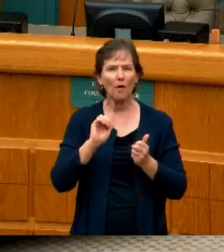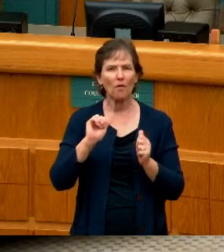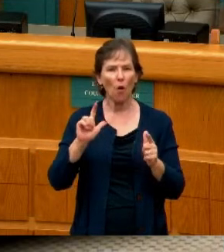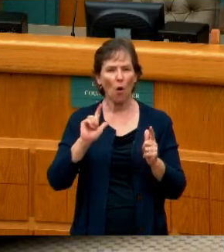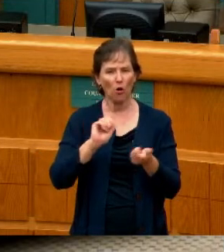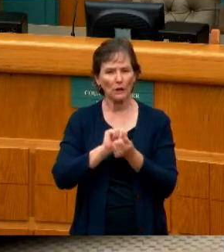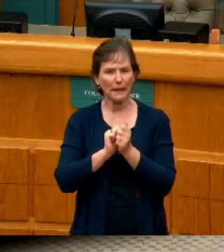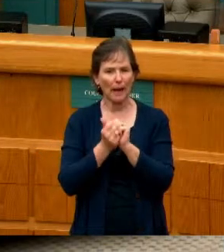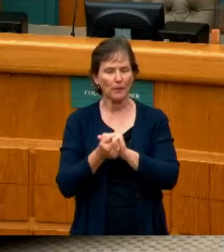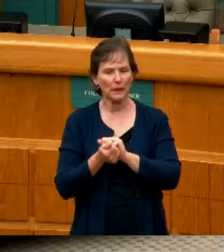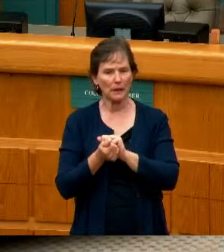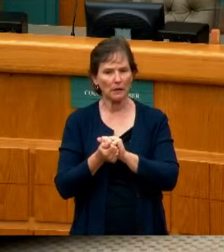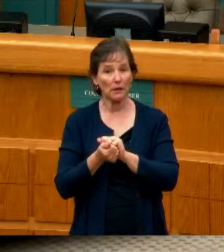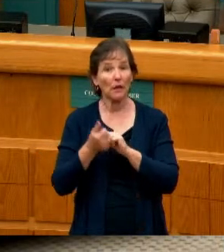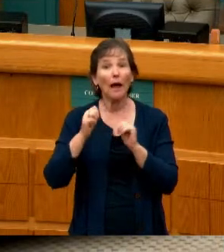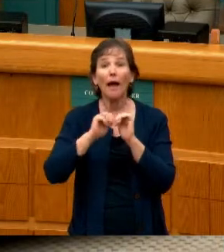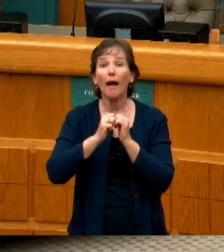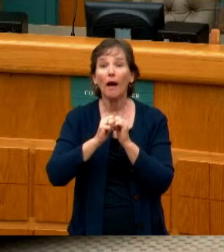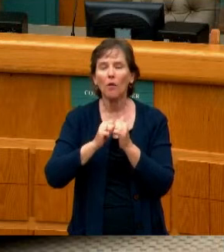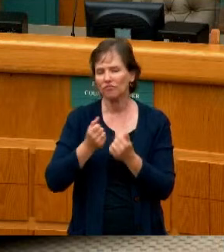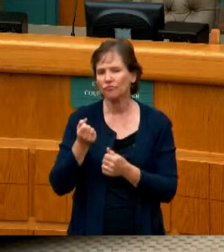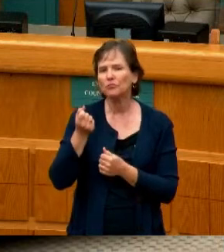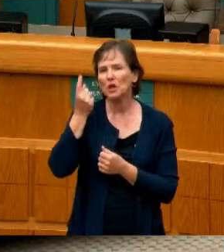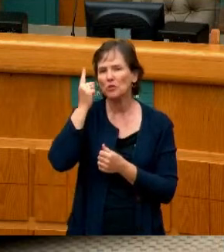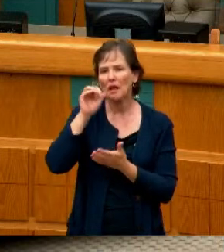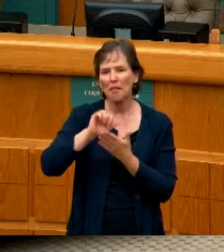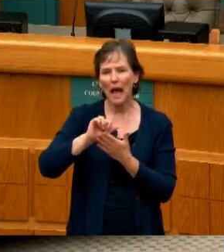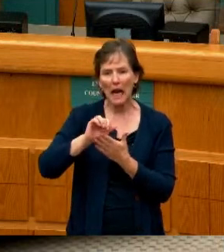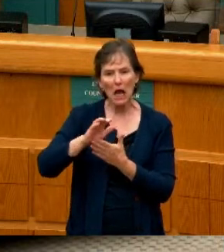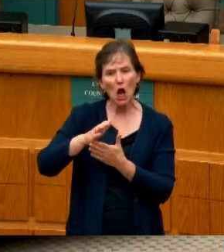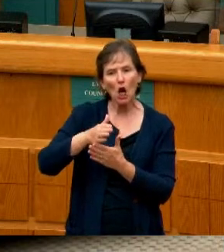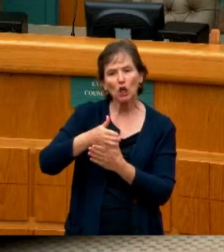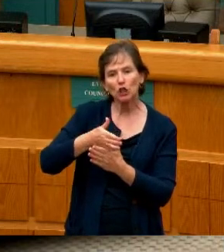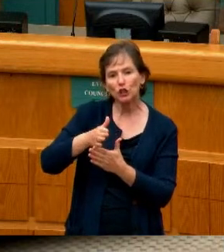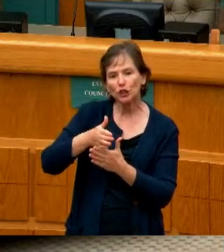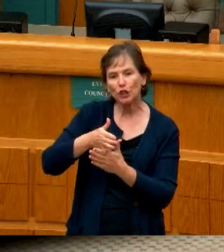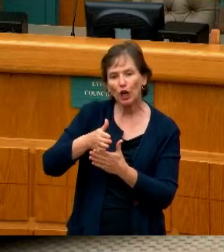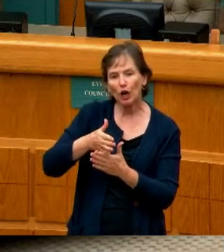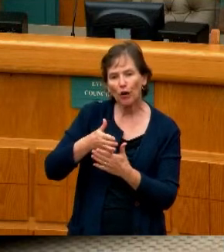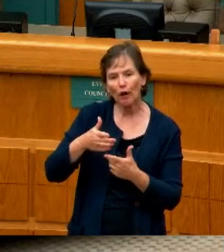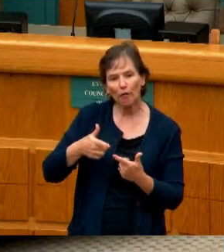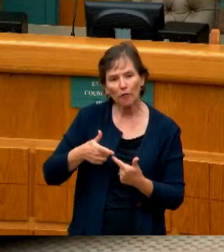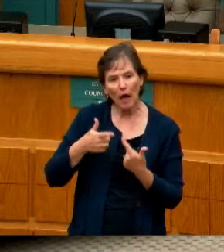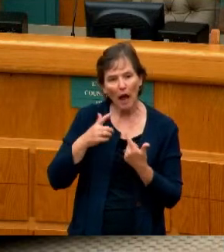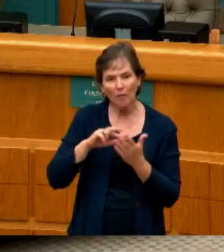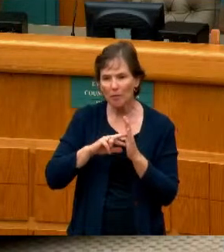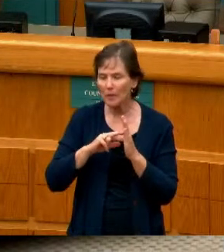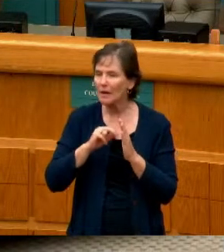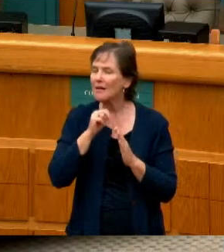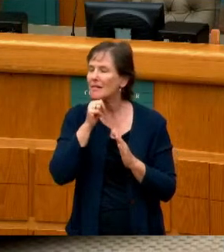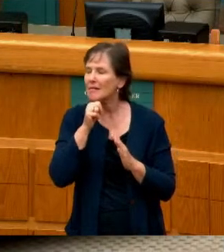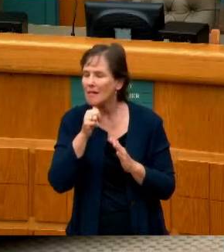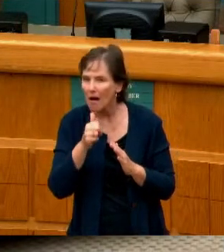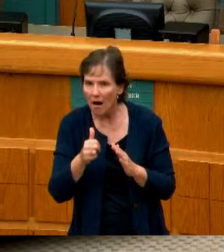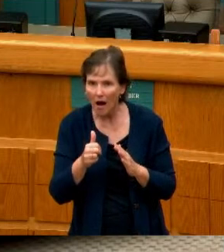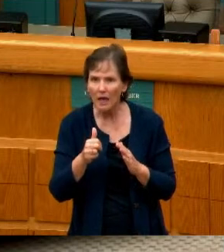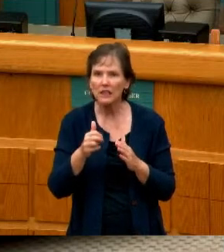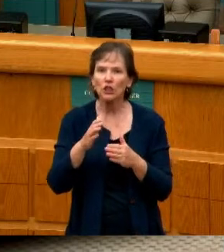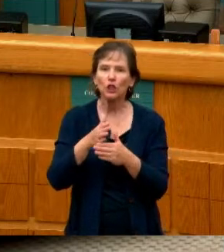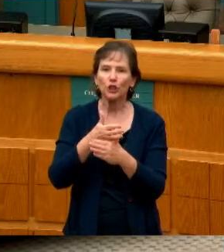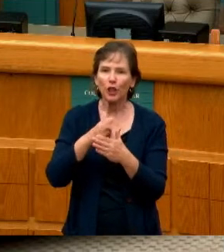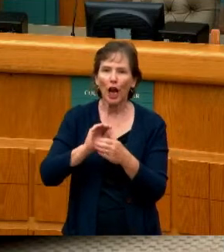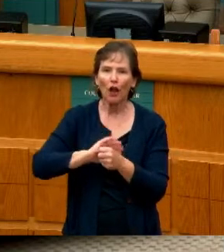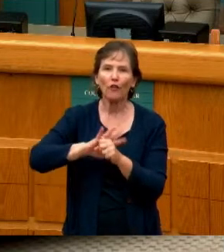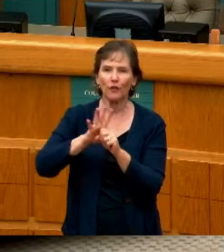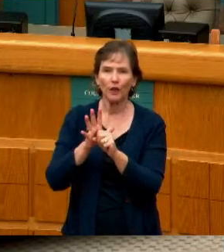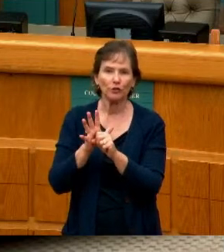of the ways that we've all adapted is by understanding that sharing our moments doesn't mean